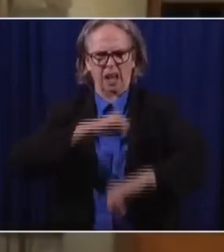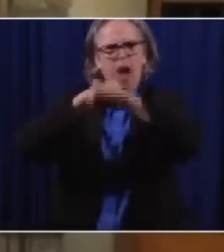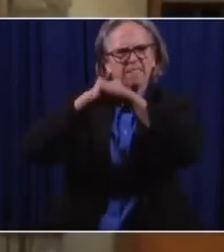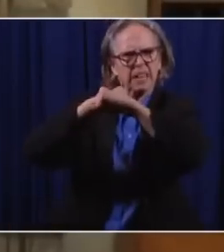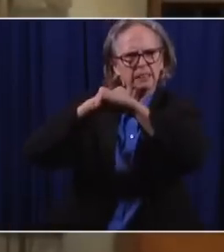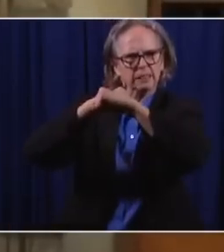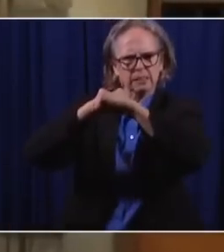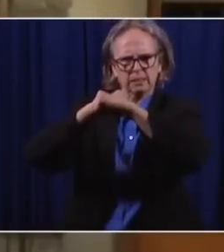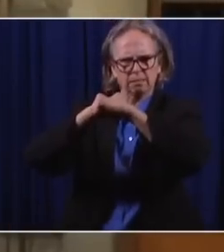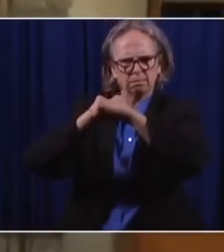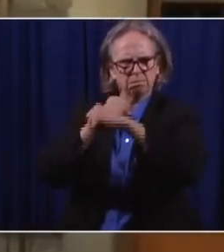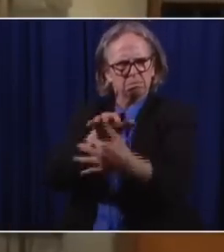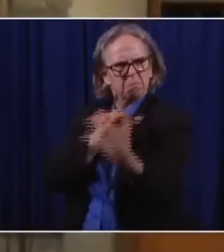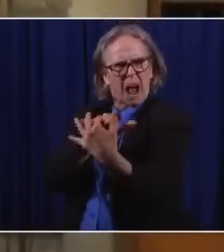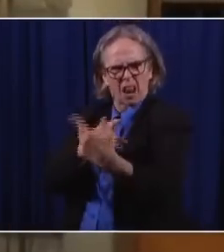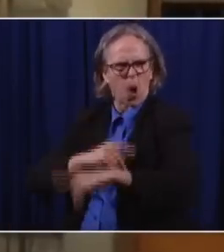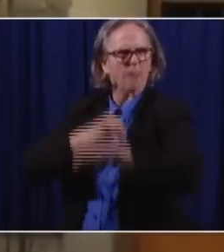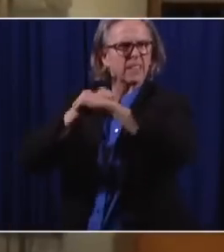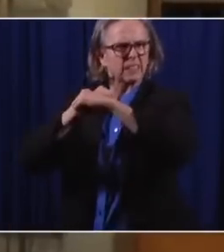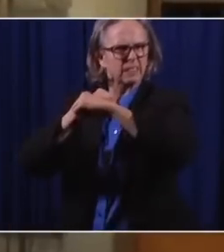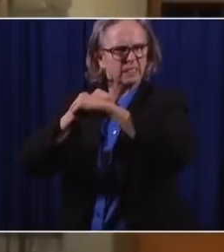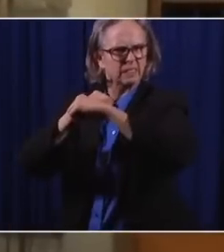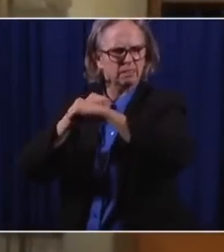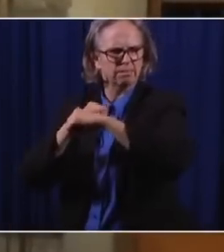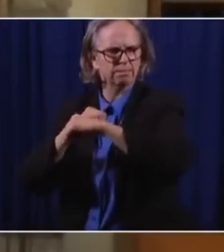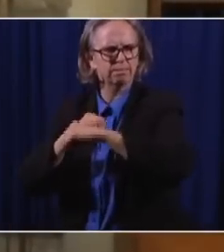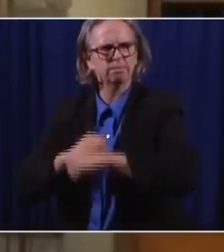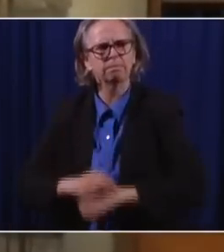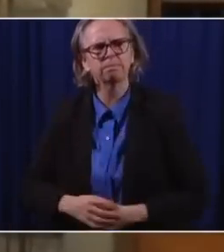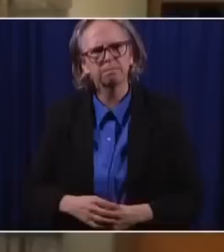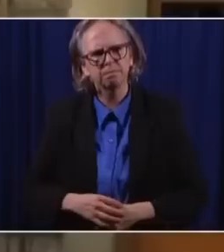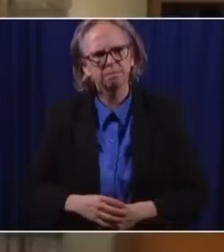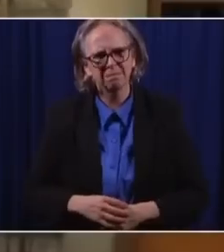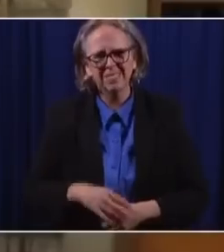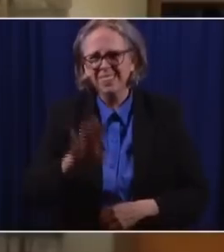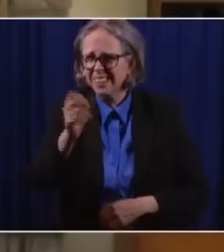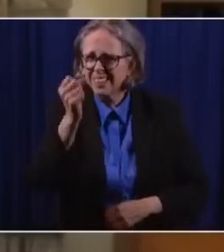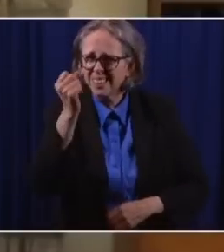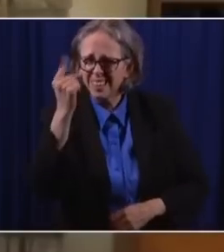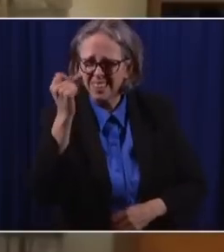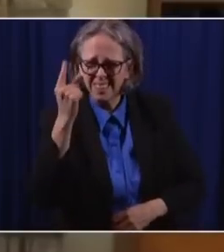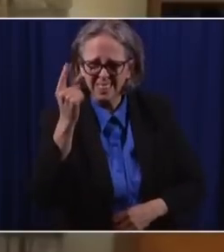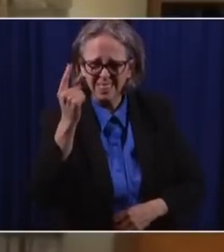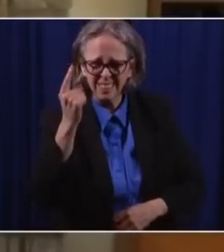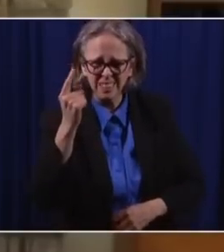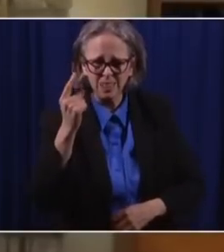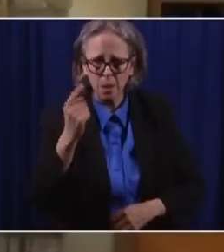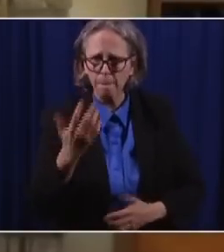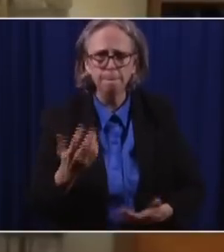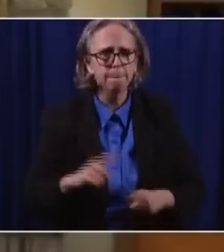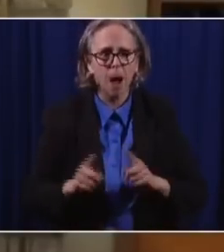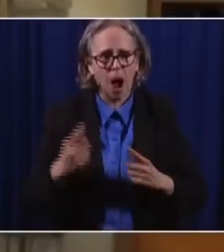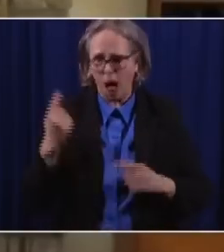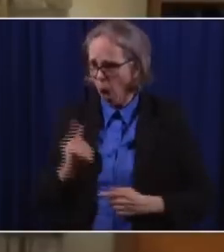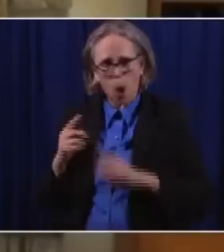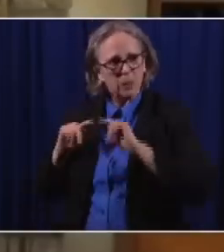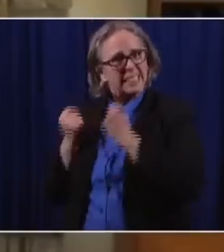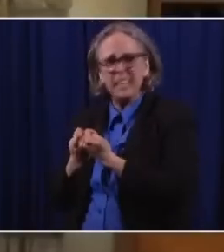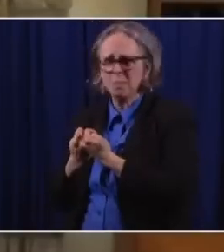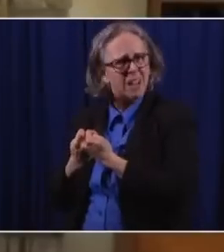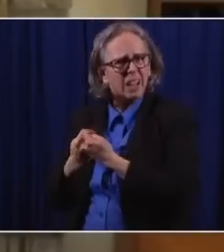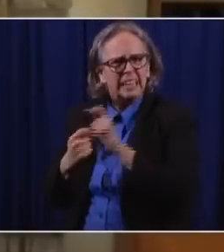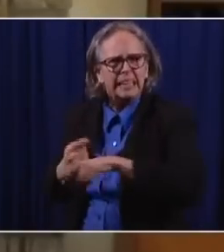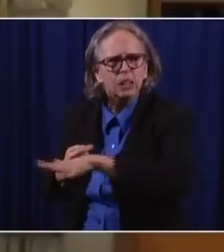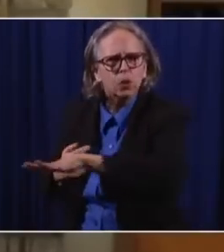Again, in the short term, for all of us though, and every one of us can play a major role. I've talked about our team